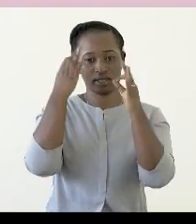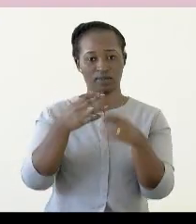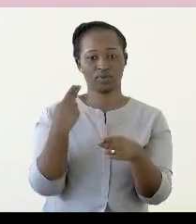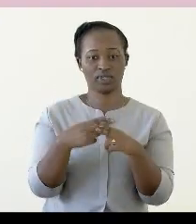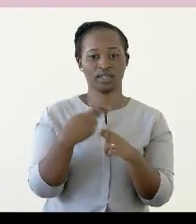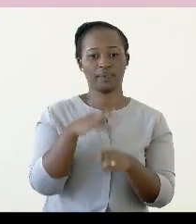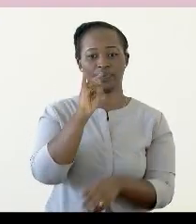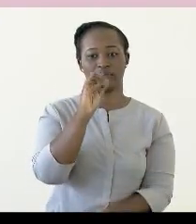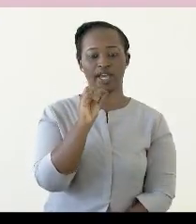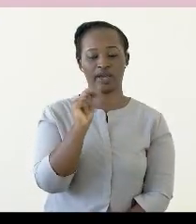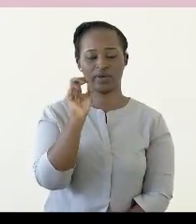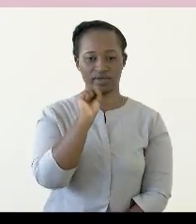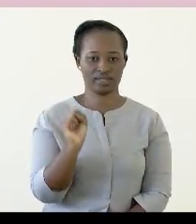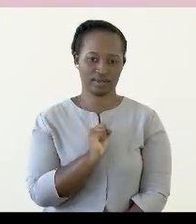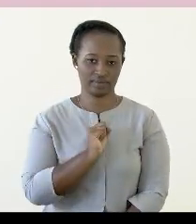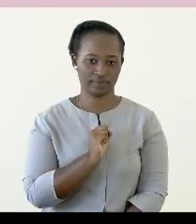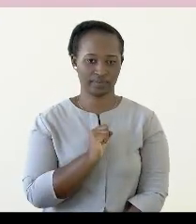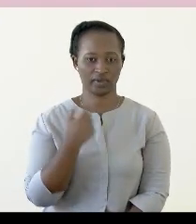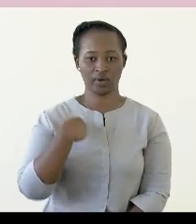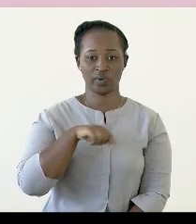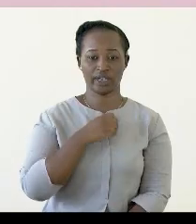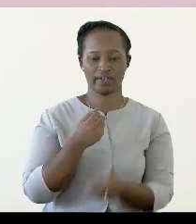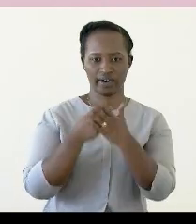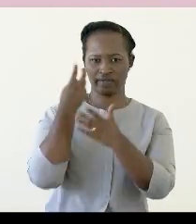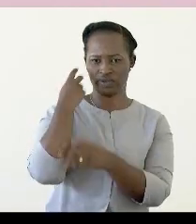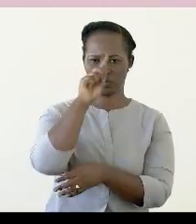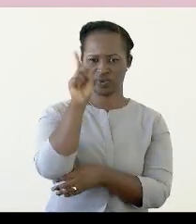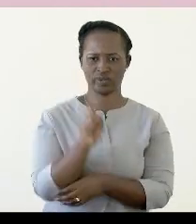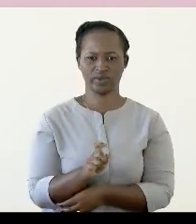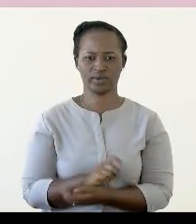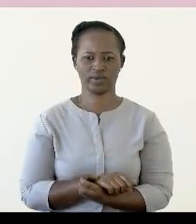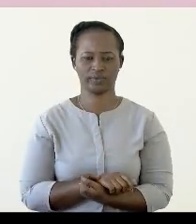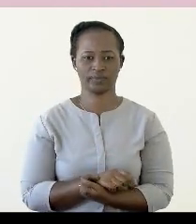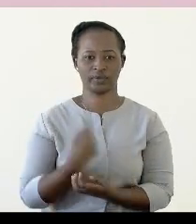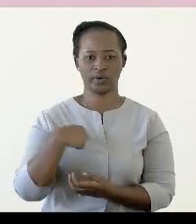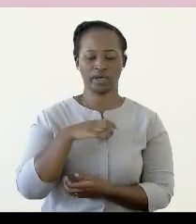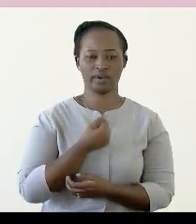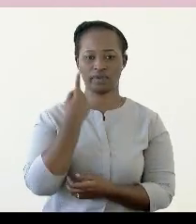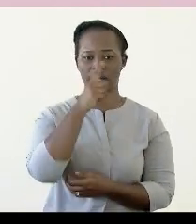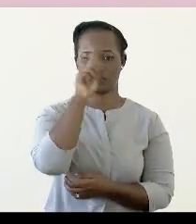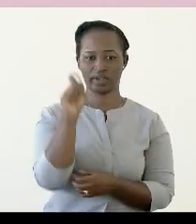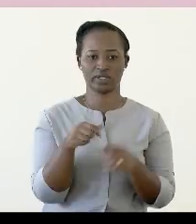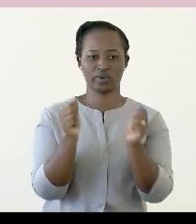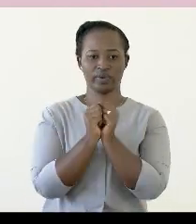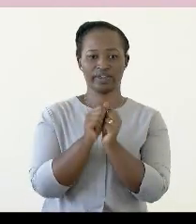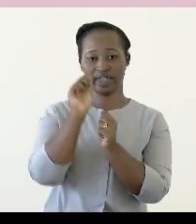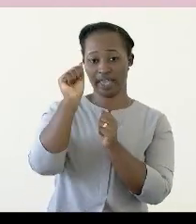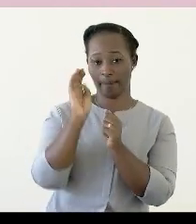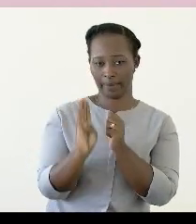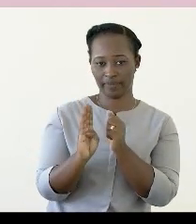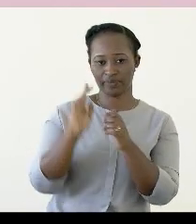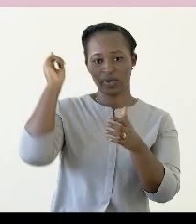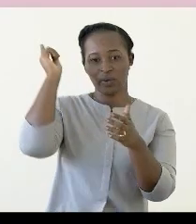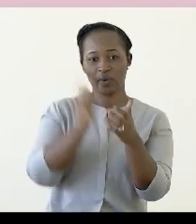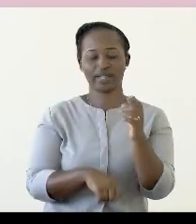ions. Here we have a revision question. We have one question with 2 sub-questions. What